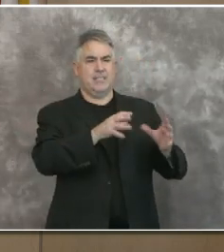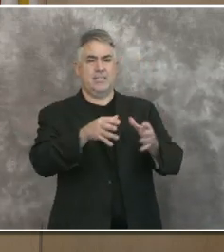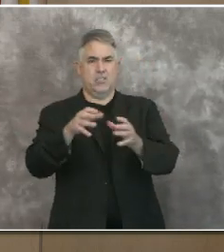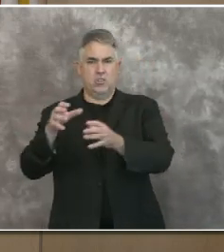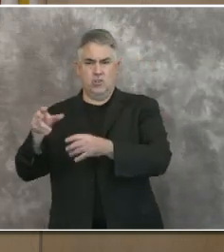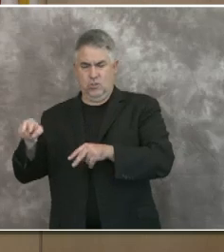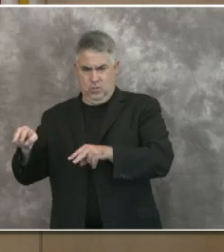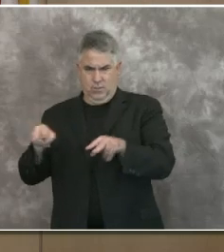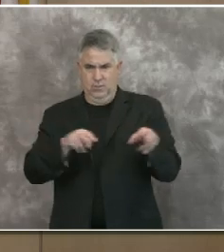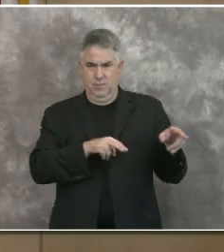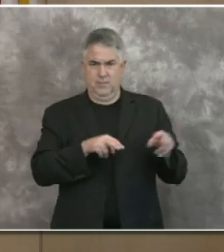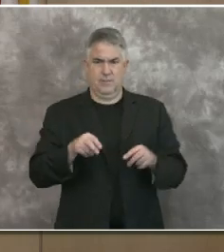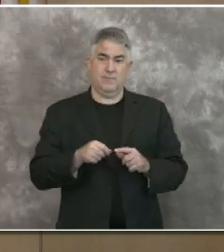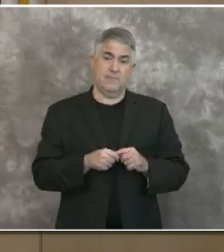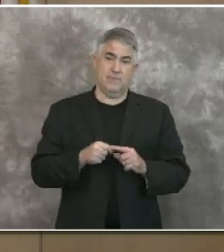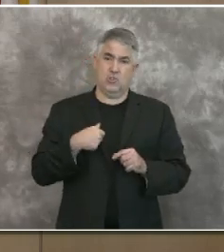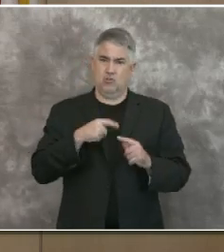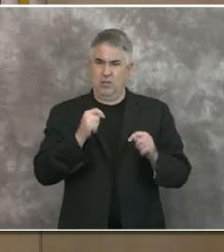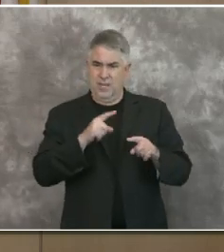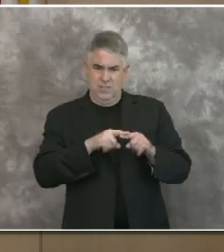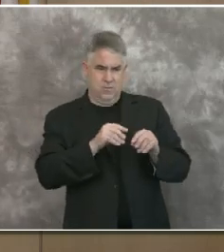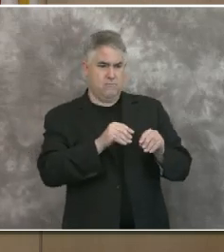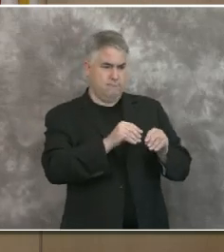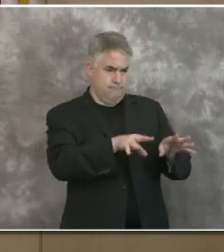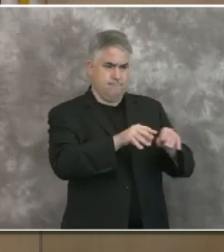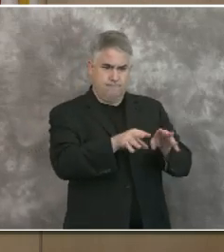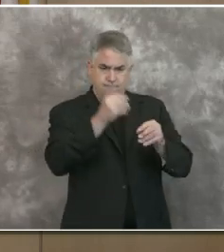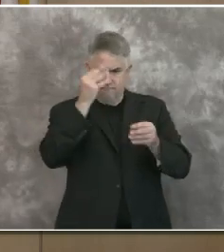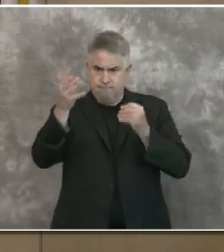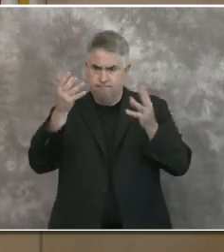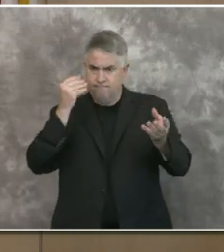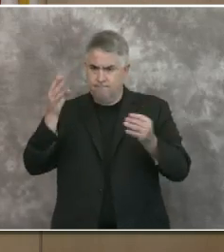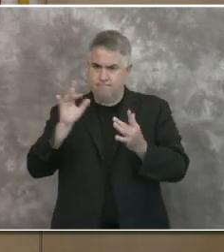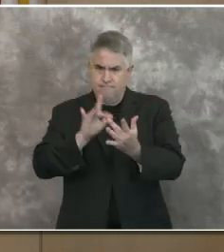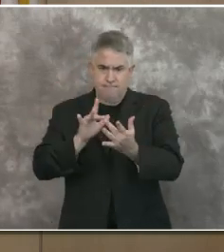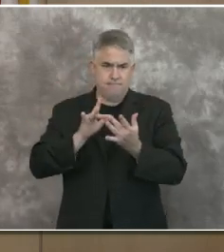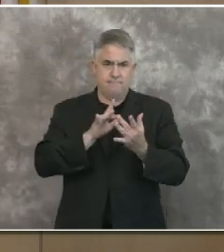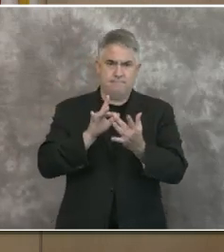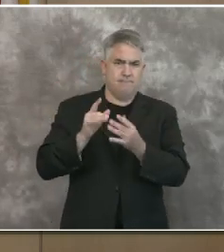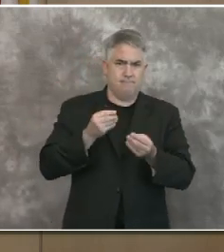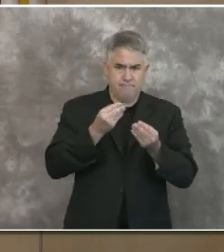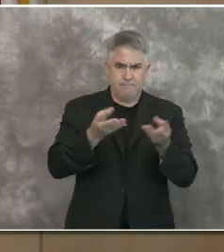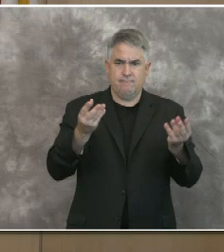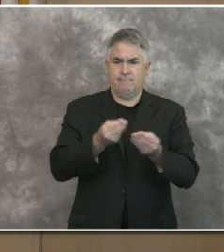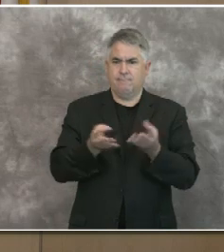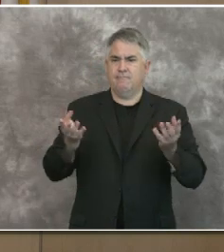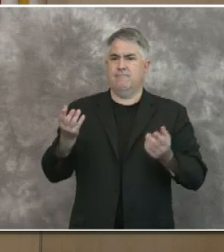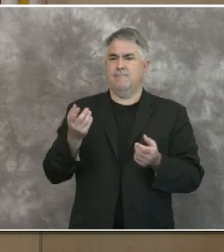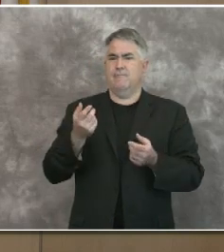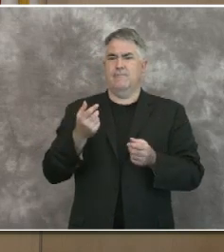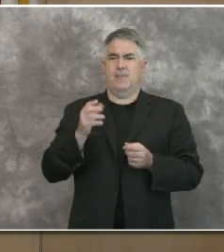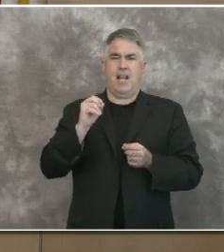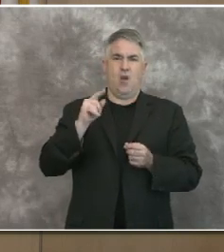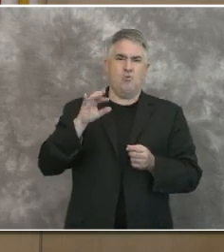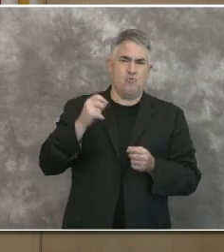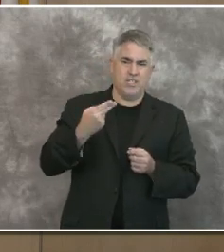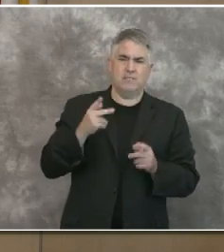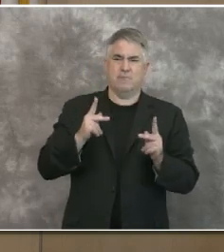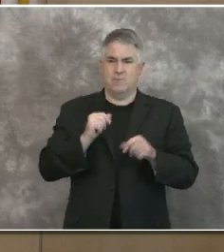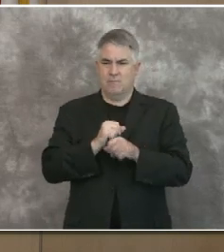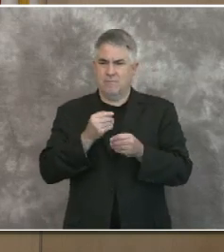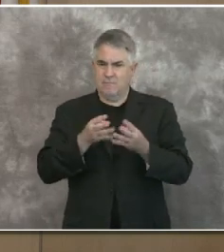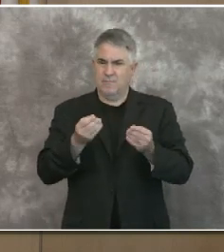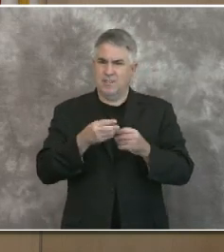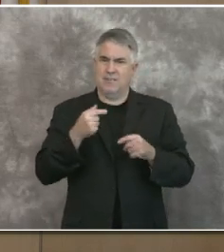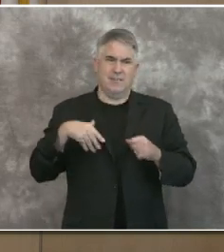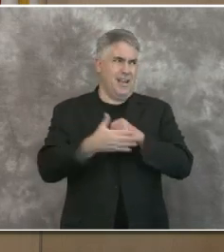get, outreach to all of our various sectors, which includes individuals that are represented from across the county and